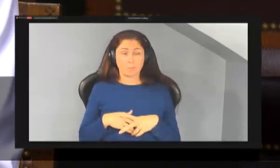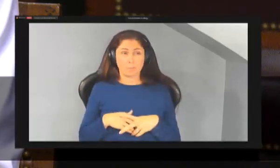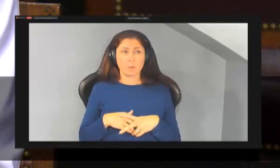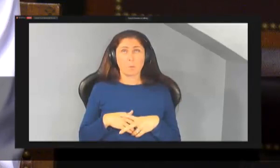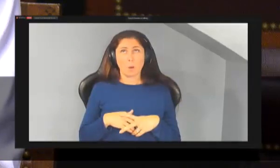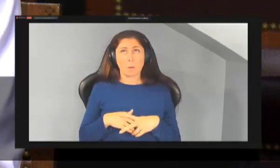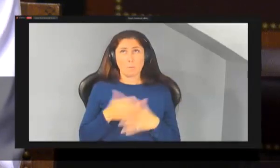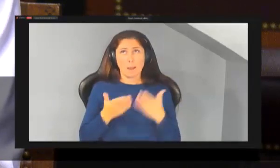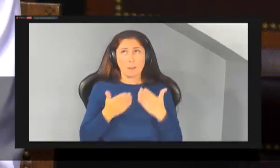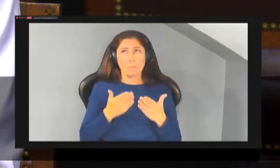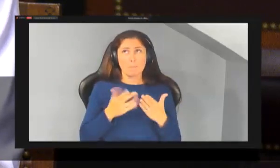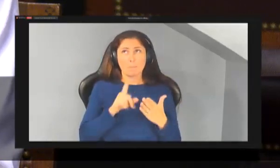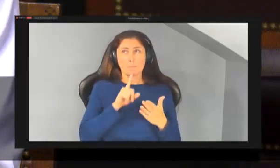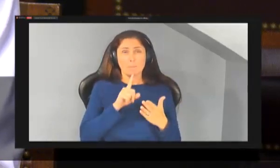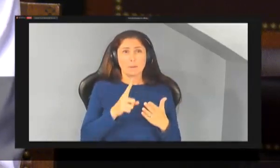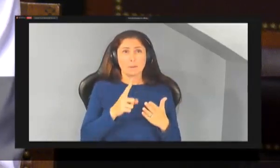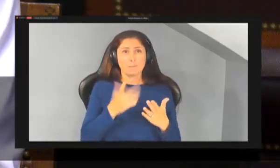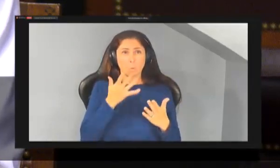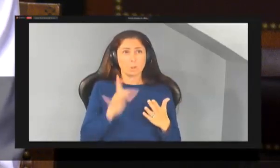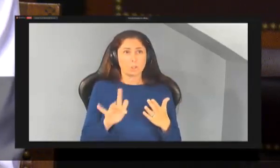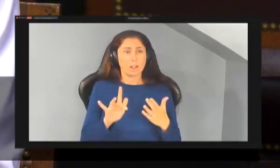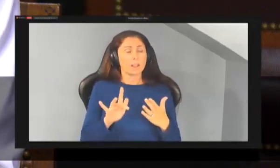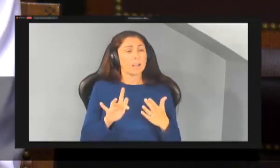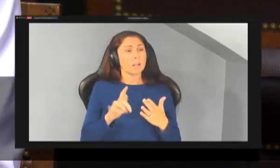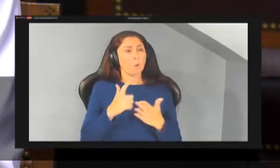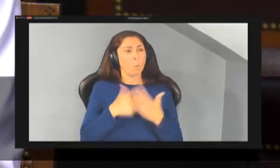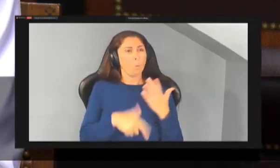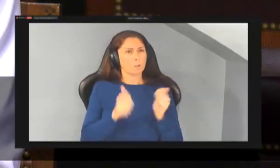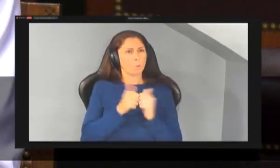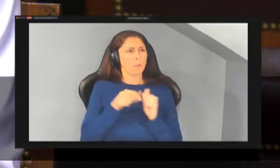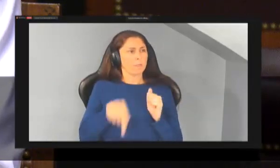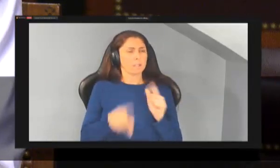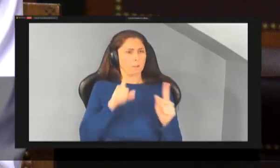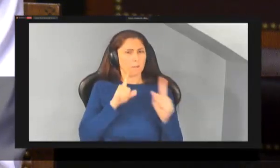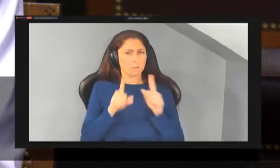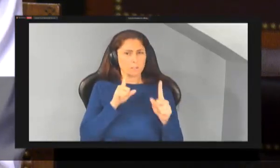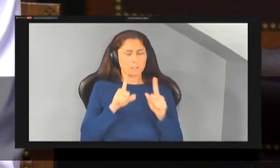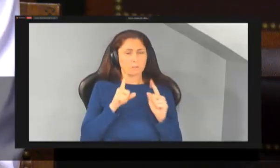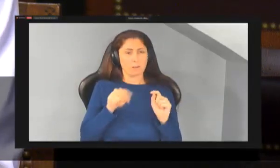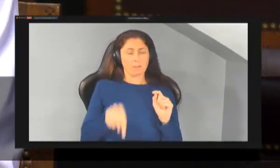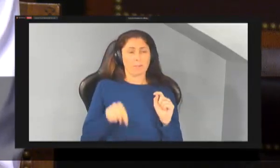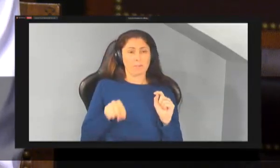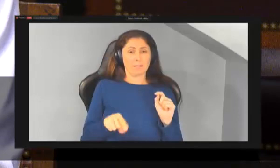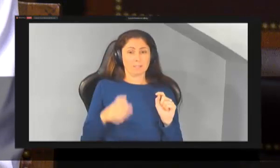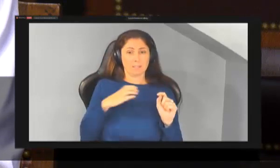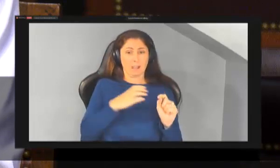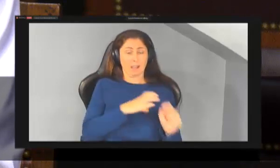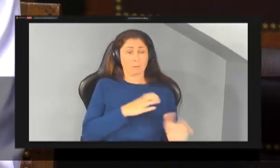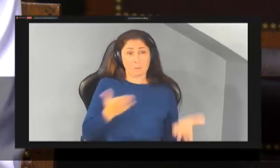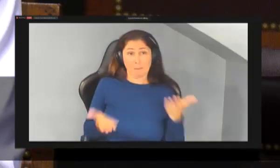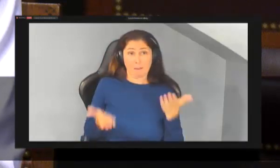fortunately, what's coming out of this conversation is that this council may